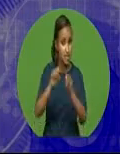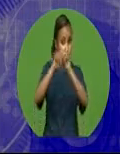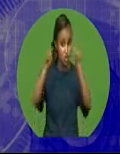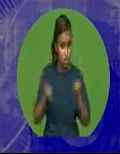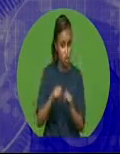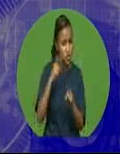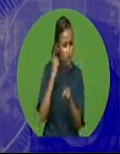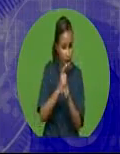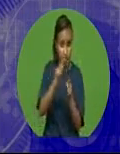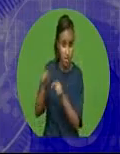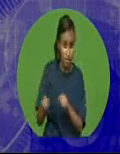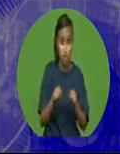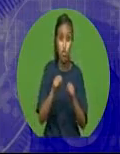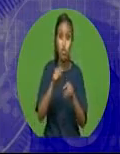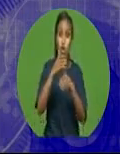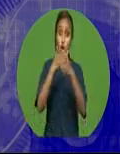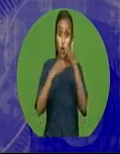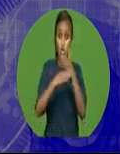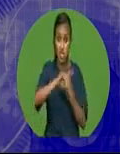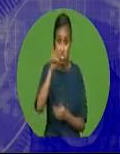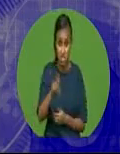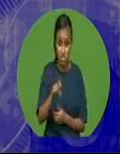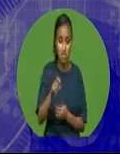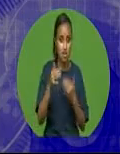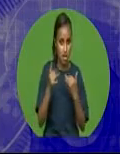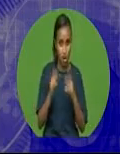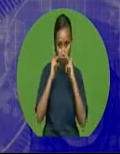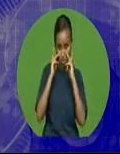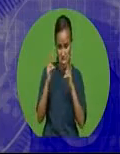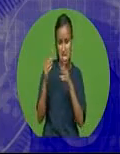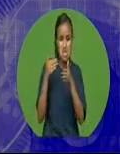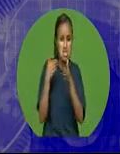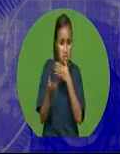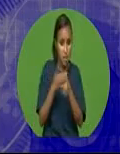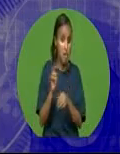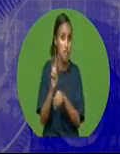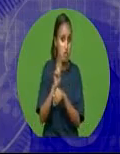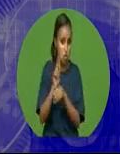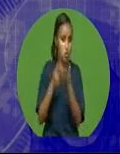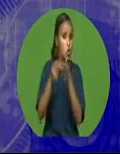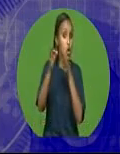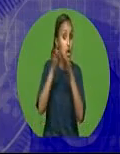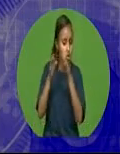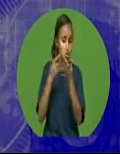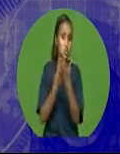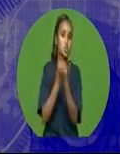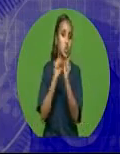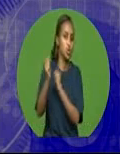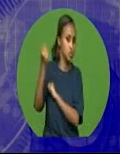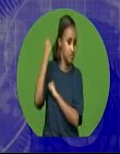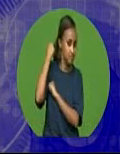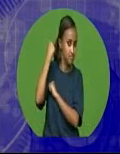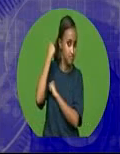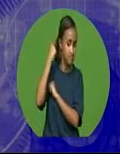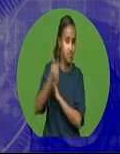Did you find the true shape with the right method of construction? Let's see a simple video to